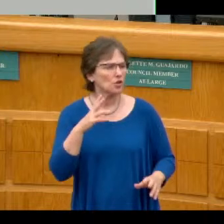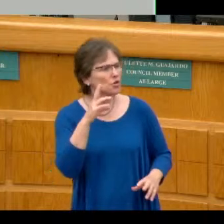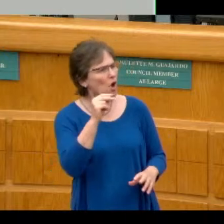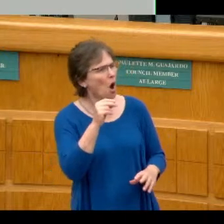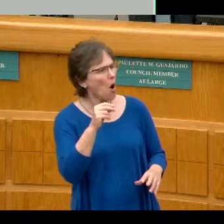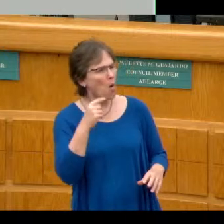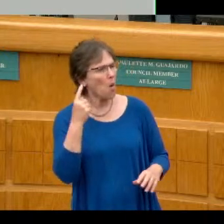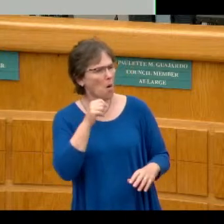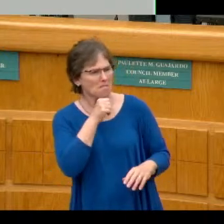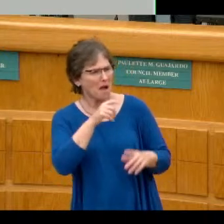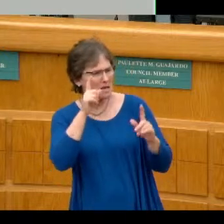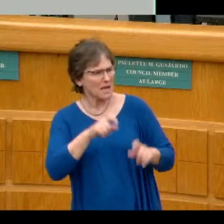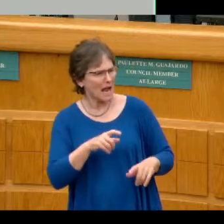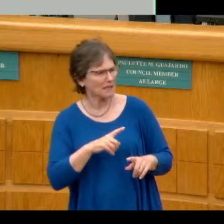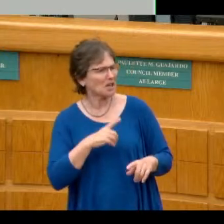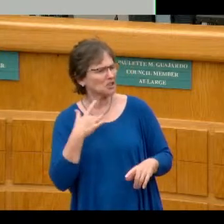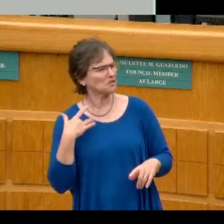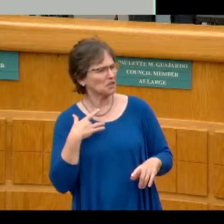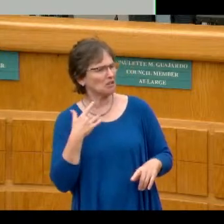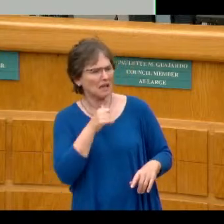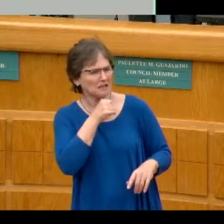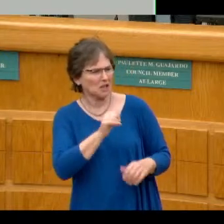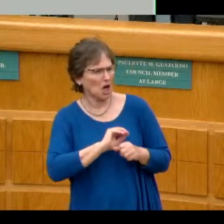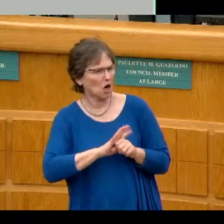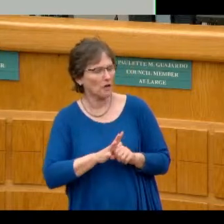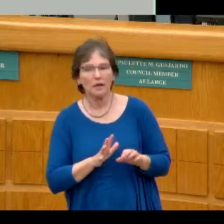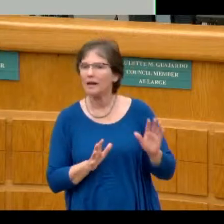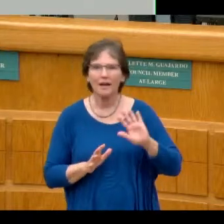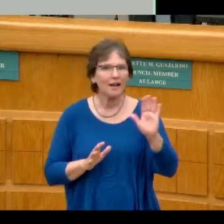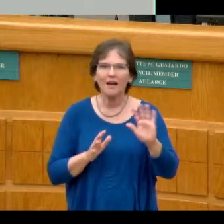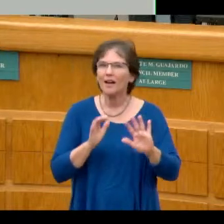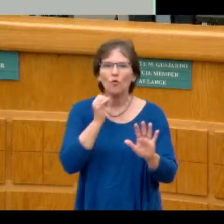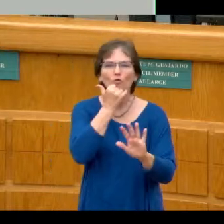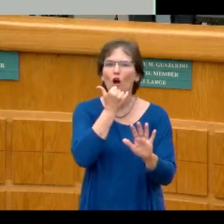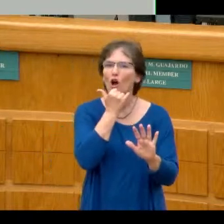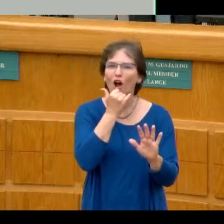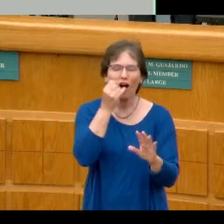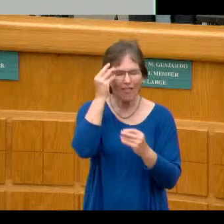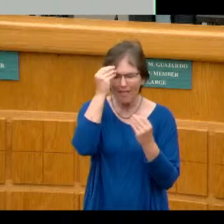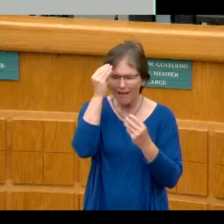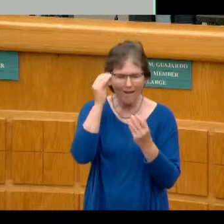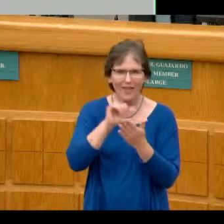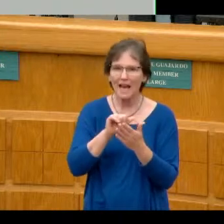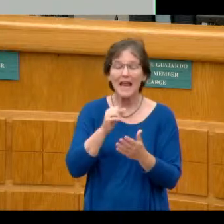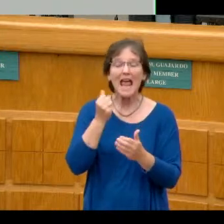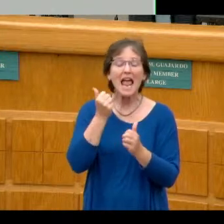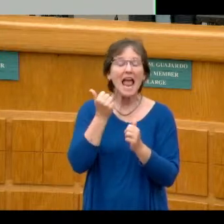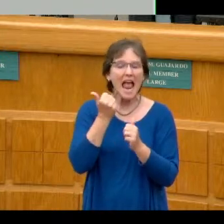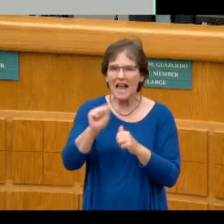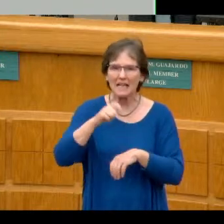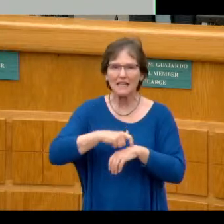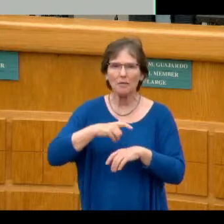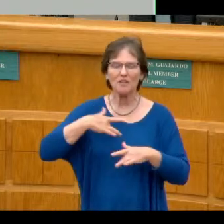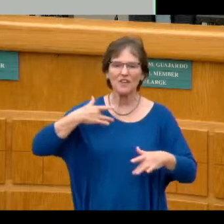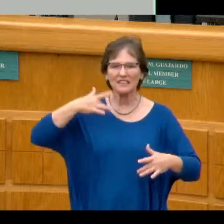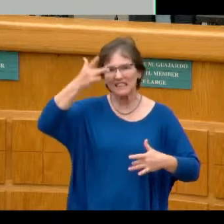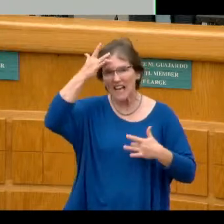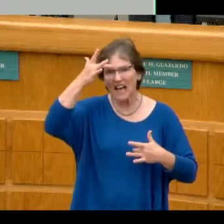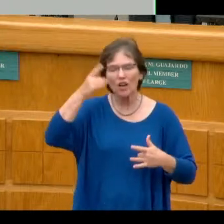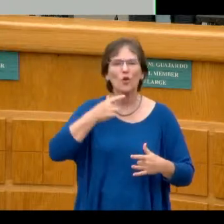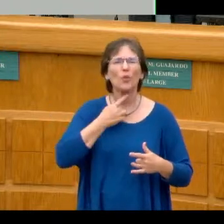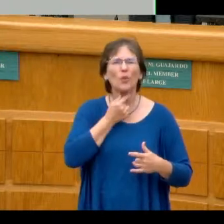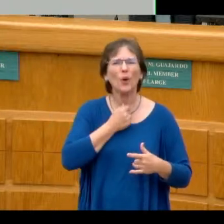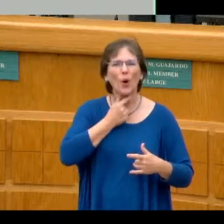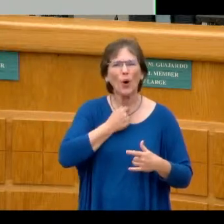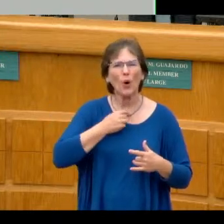when we're symptomatic ourselves. I can't overemphasize, almost every single person I know that's told me that they've